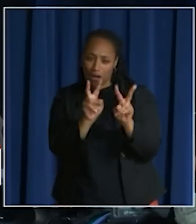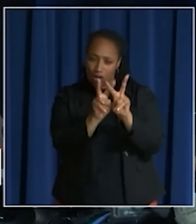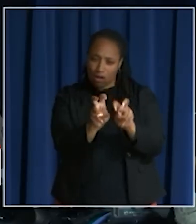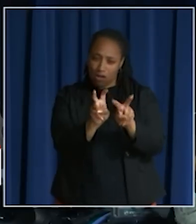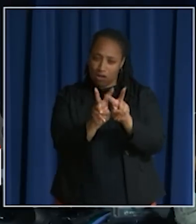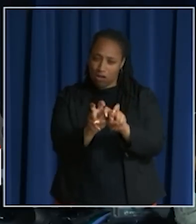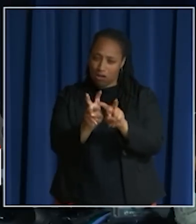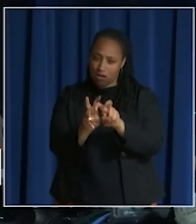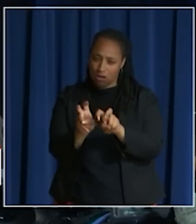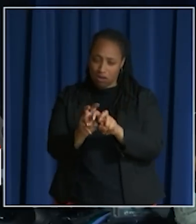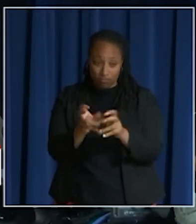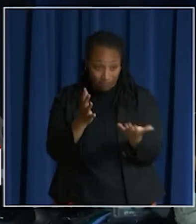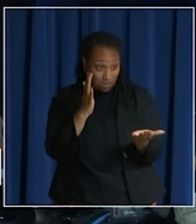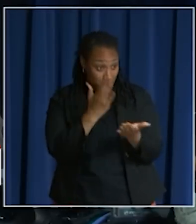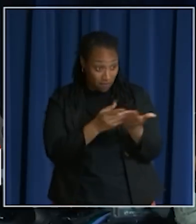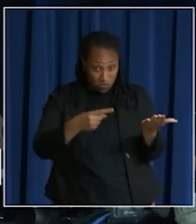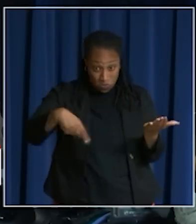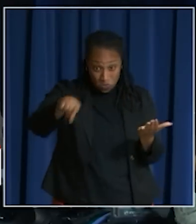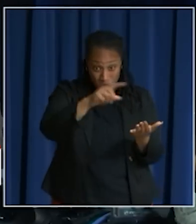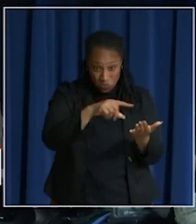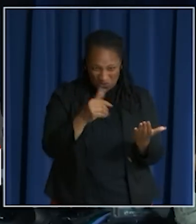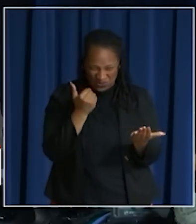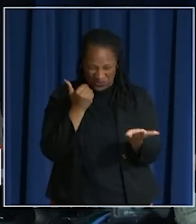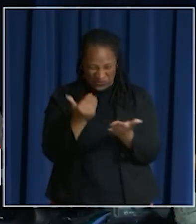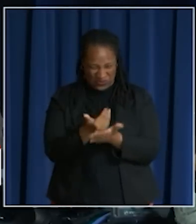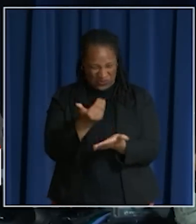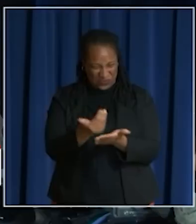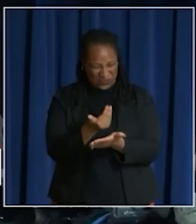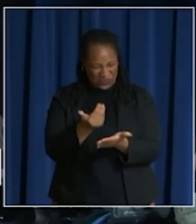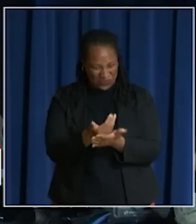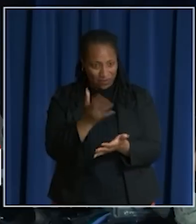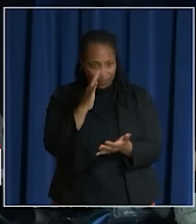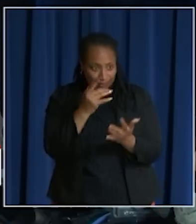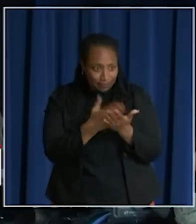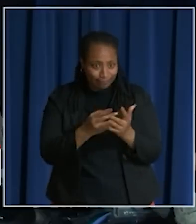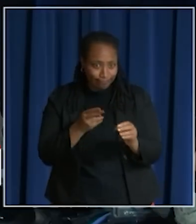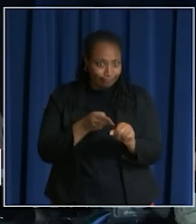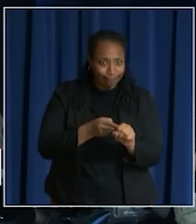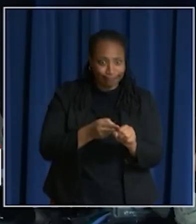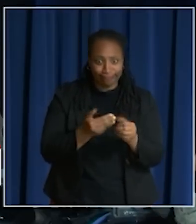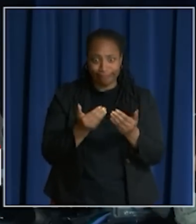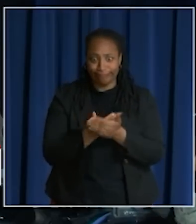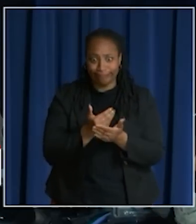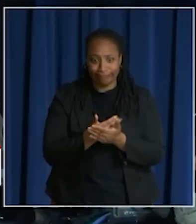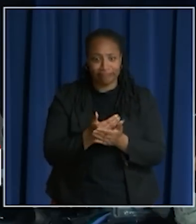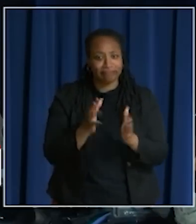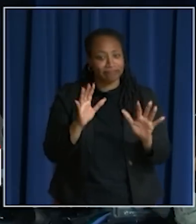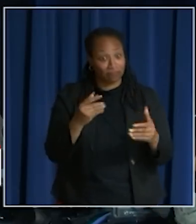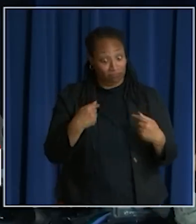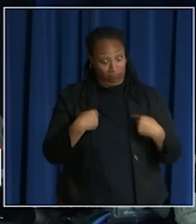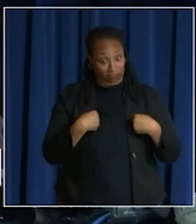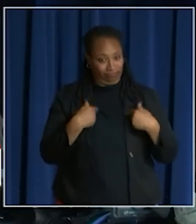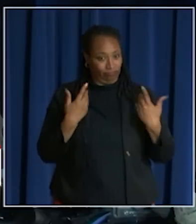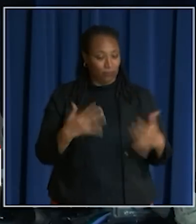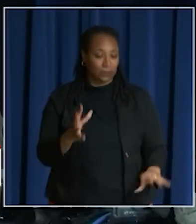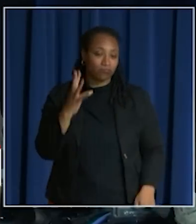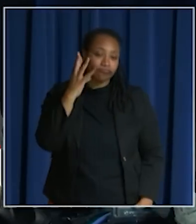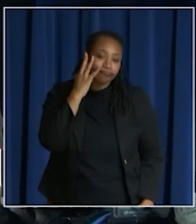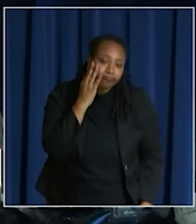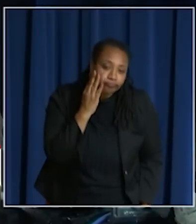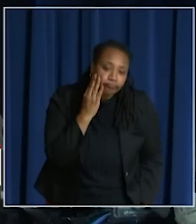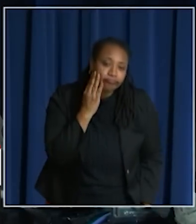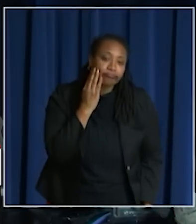issues, but I have been in my tenure of